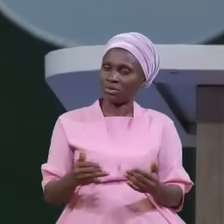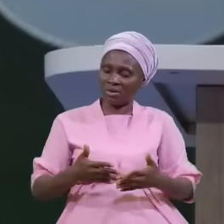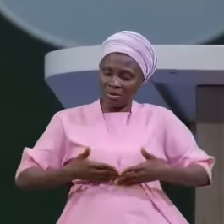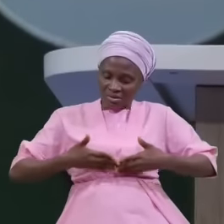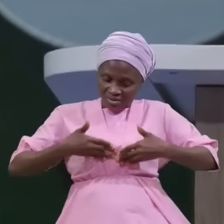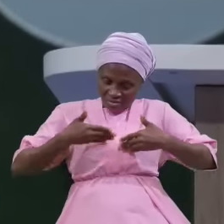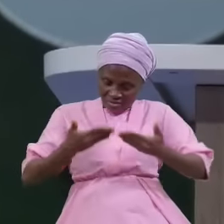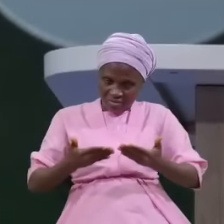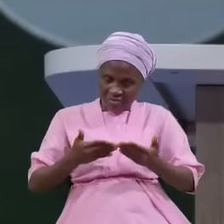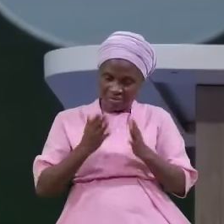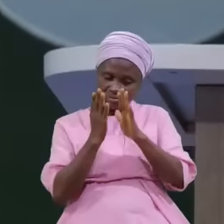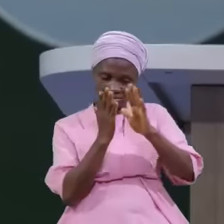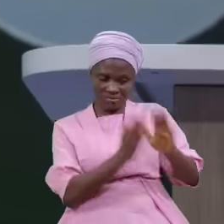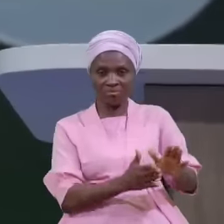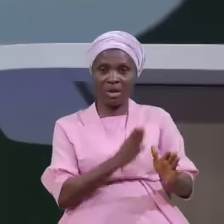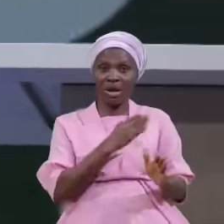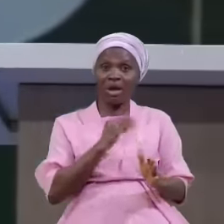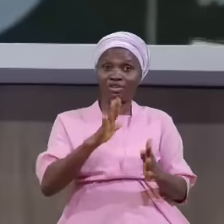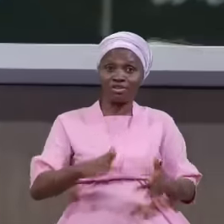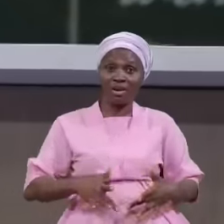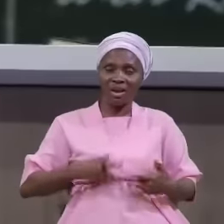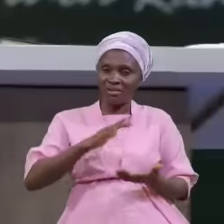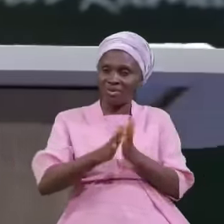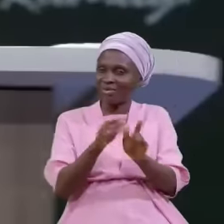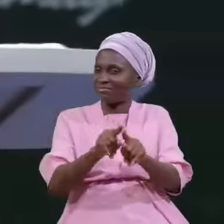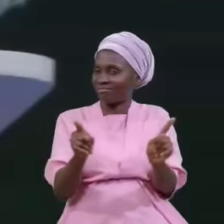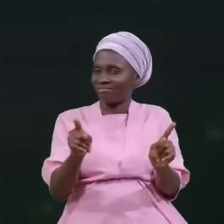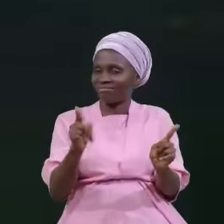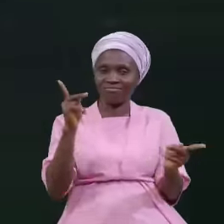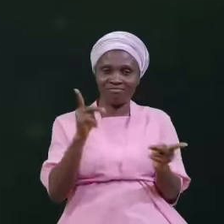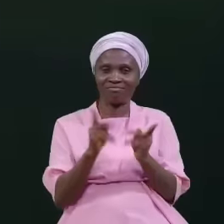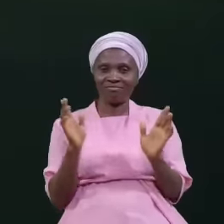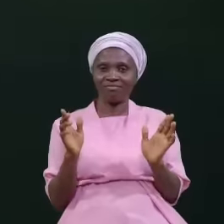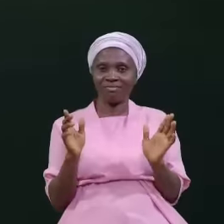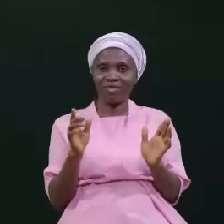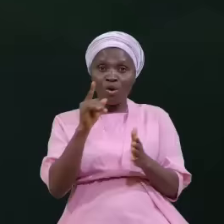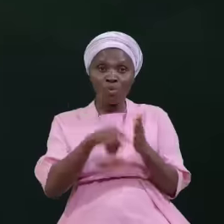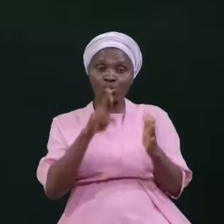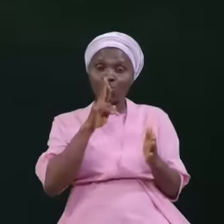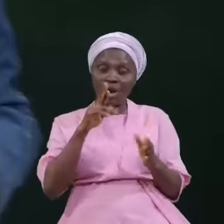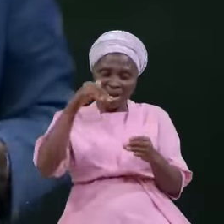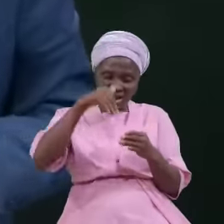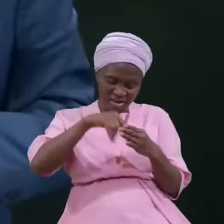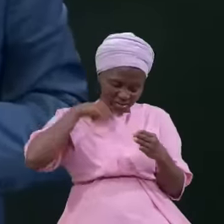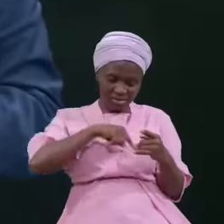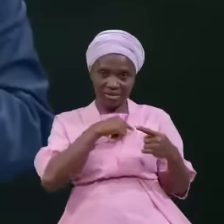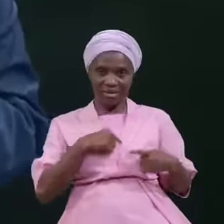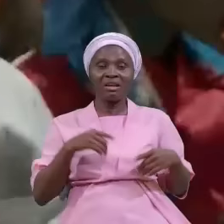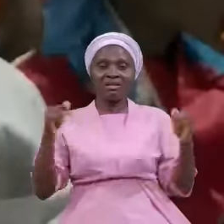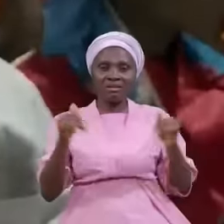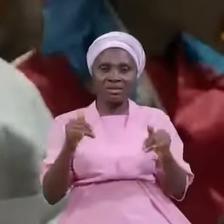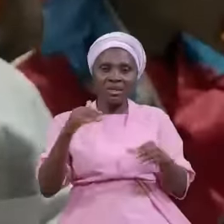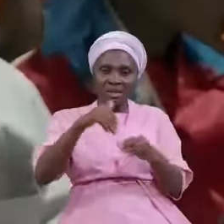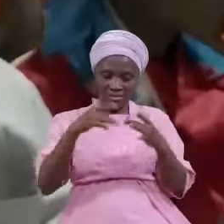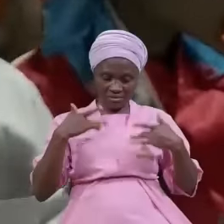life is totally different. And what you are on the inside is what you are now on the outside. And it says,